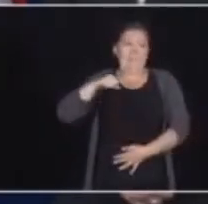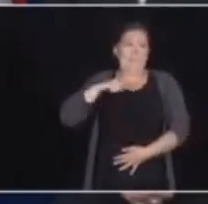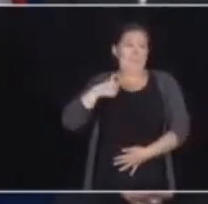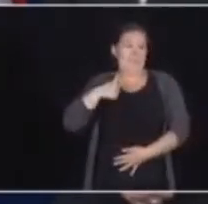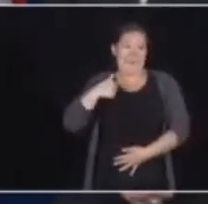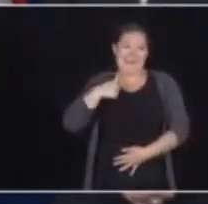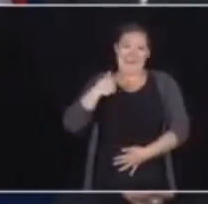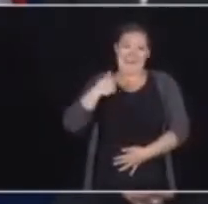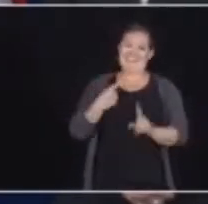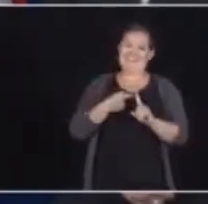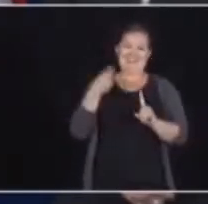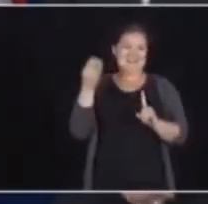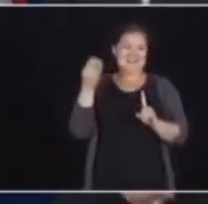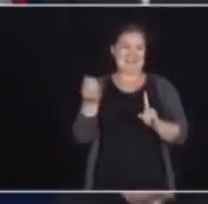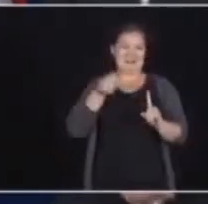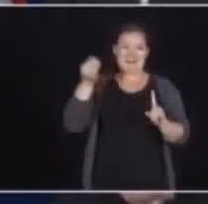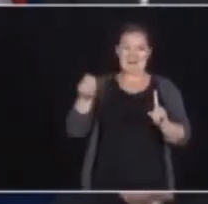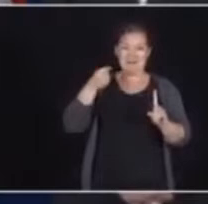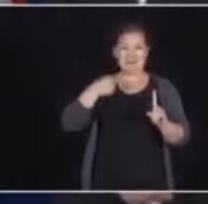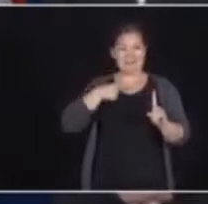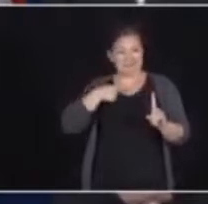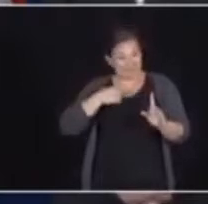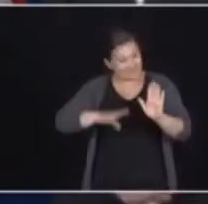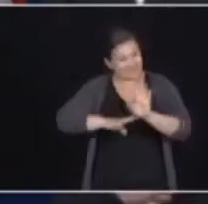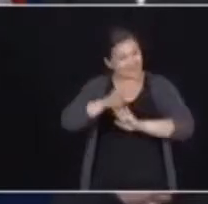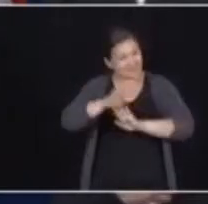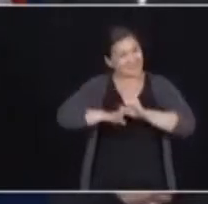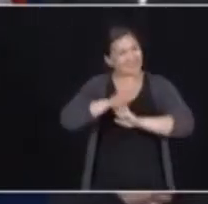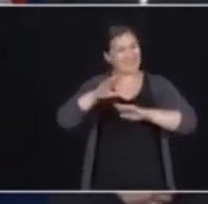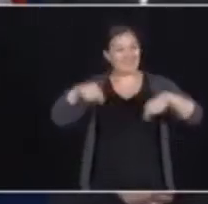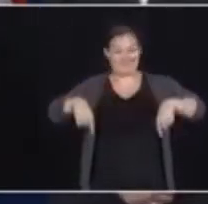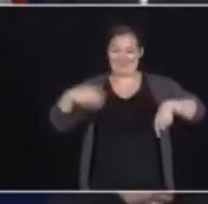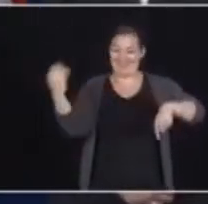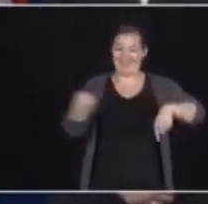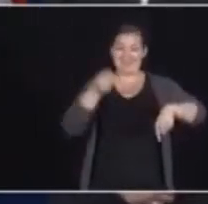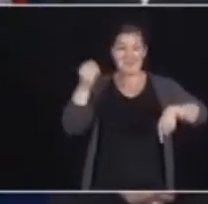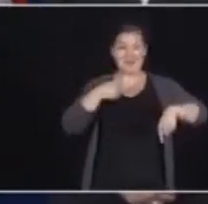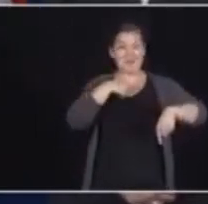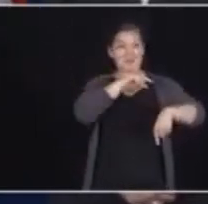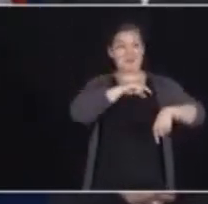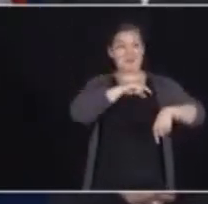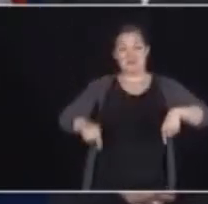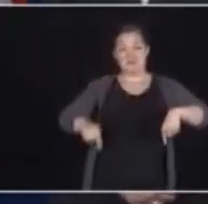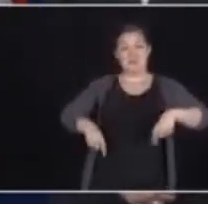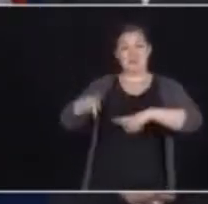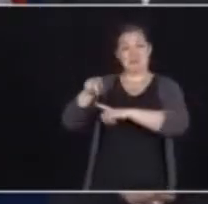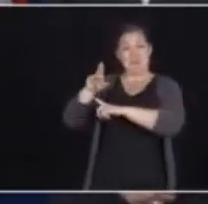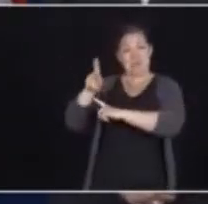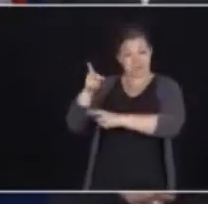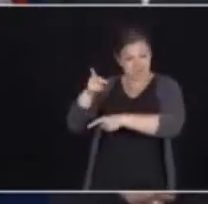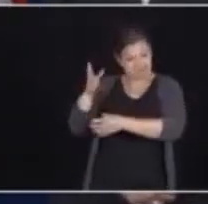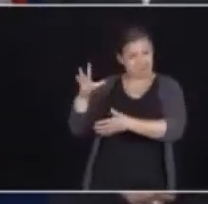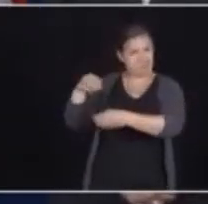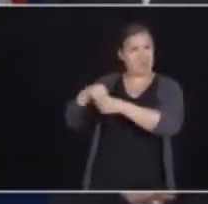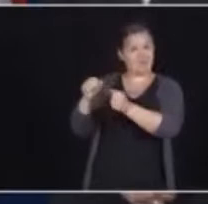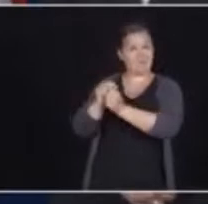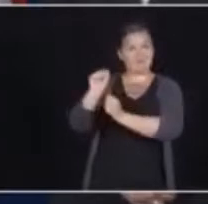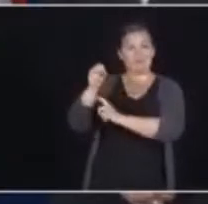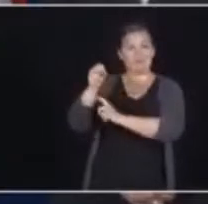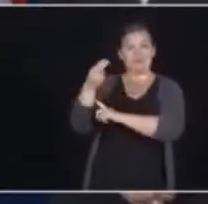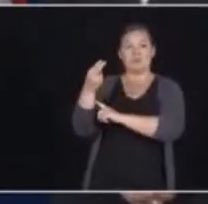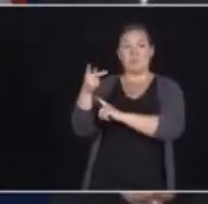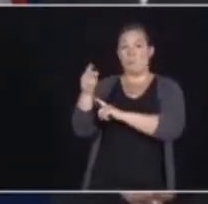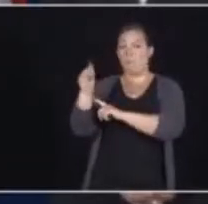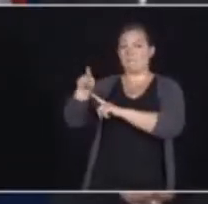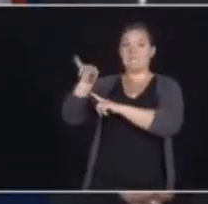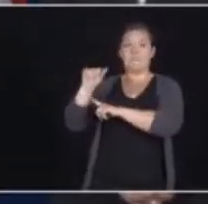that our folks here in Queen's Park helped out with Shopify. I'm just grateful for Shopify stepping up and